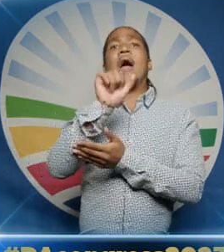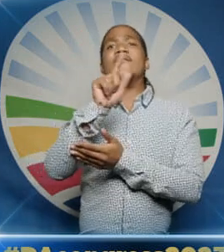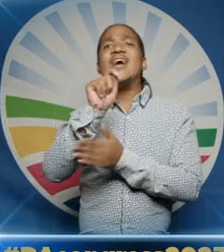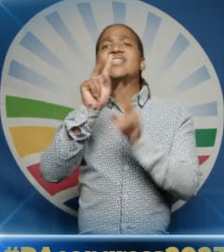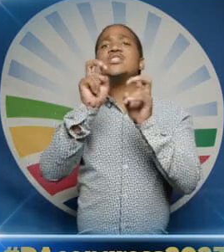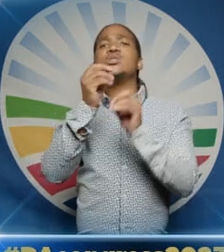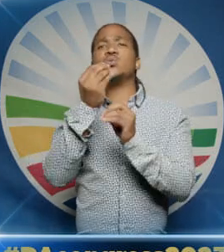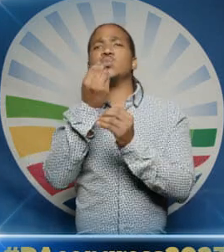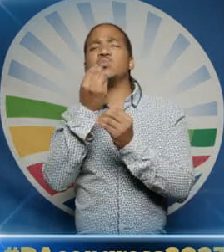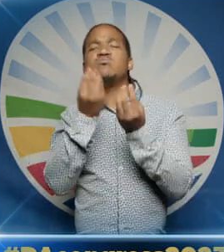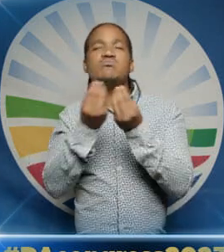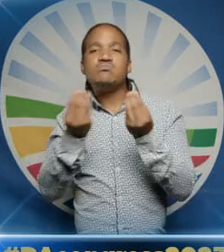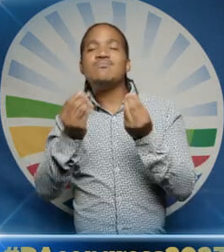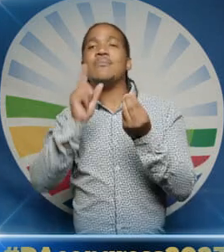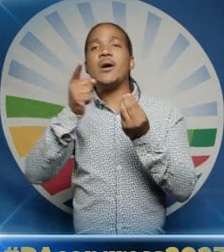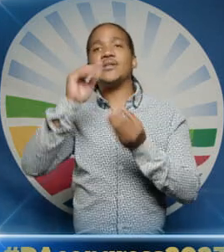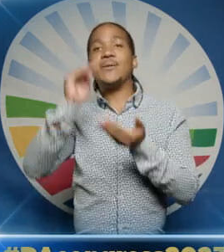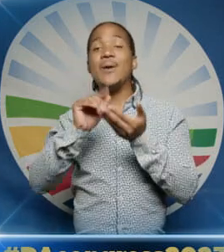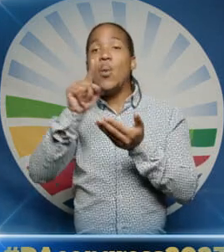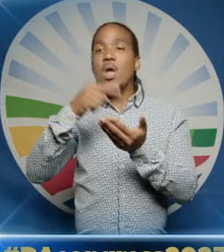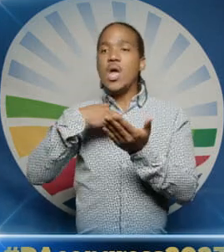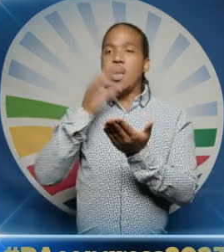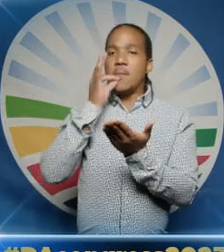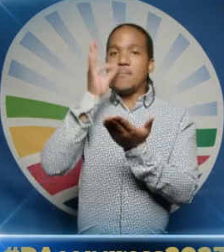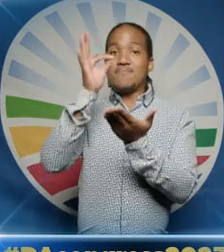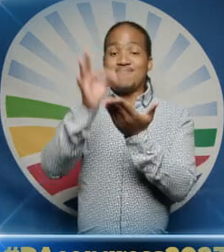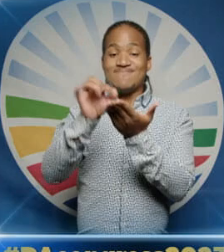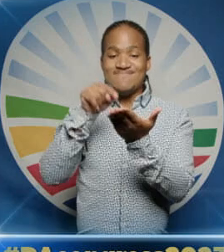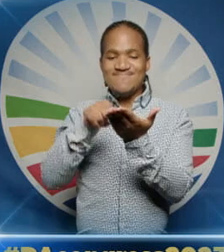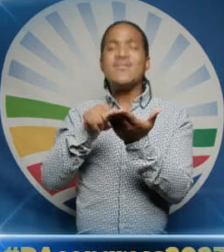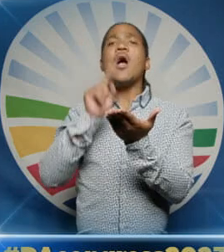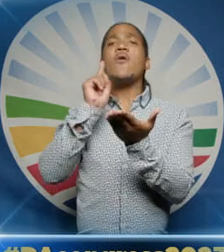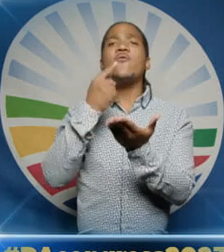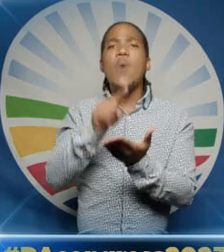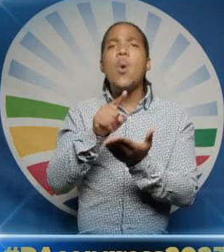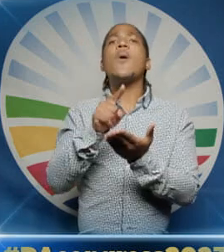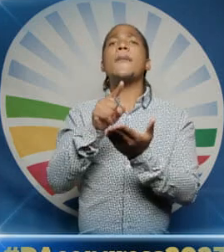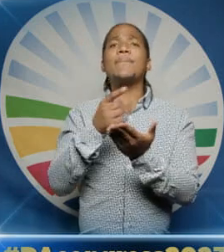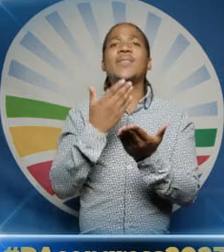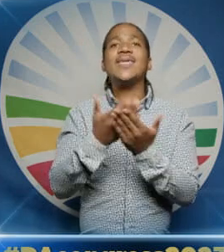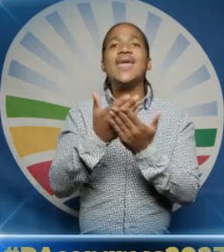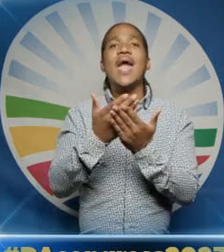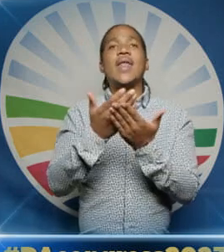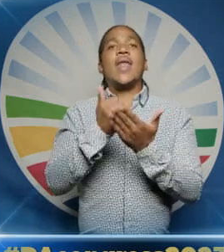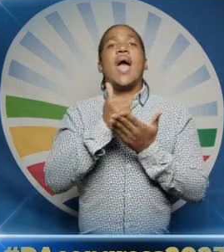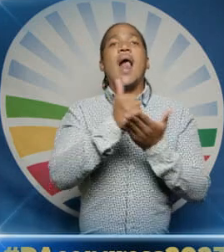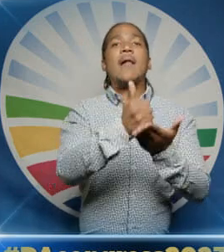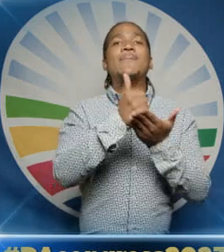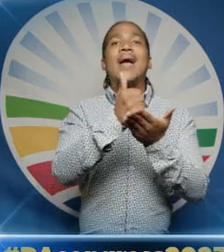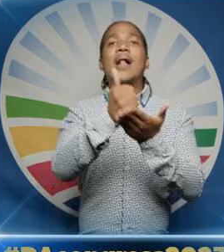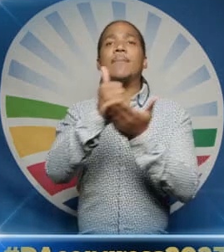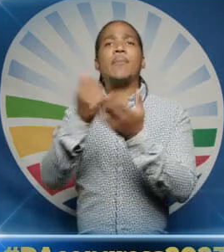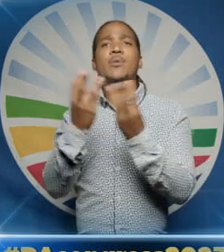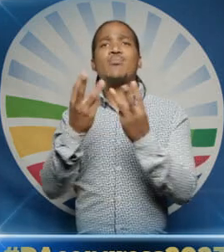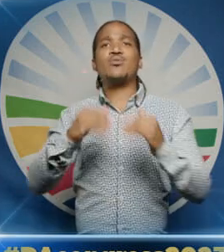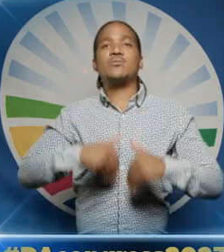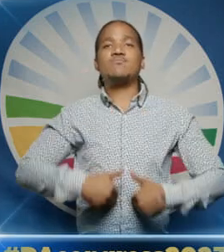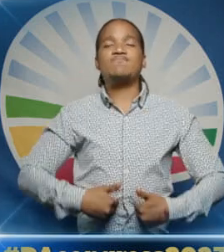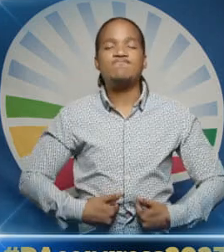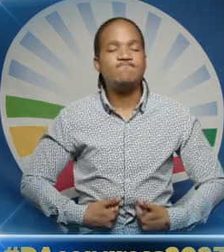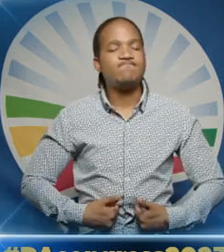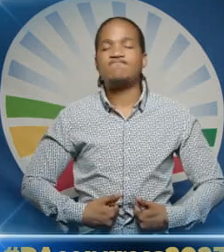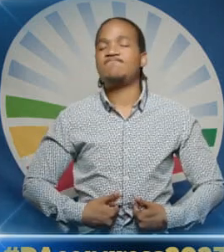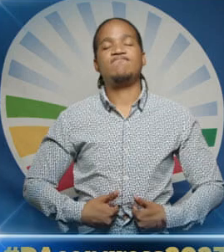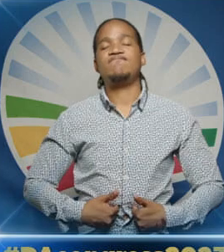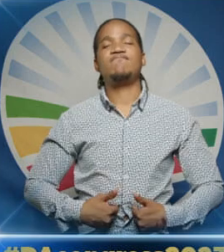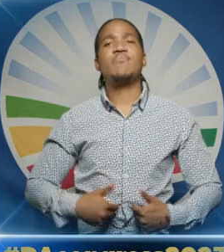goods. This proposal was meant to go a long way to save people from sheer hunger and desperation.